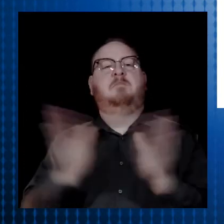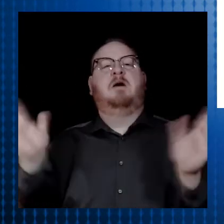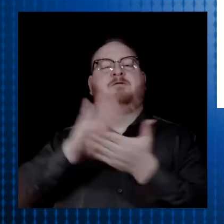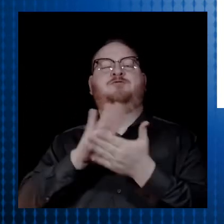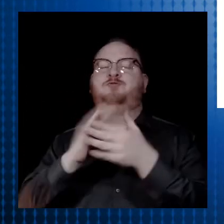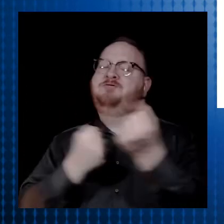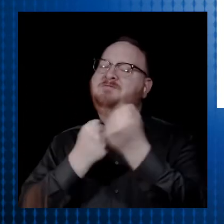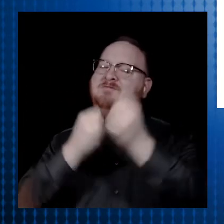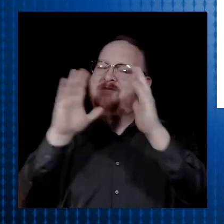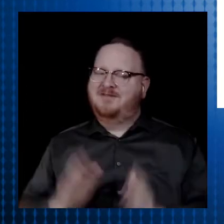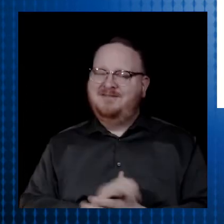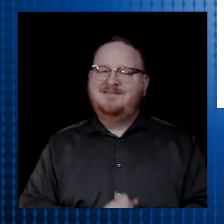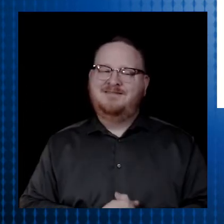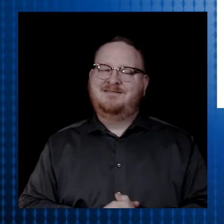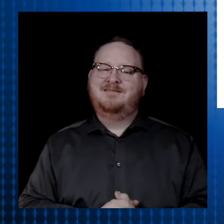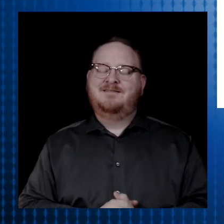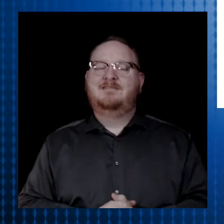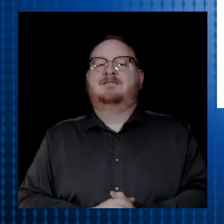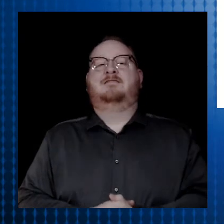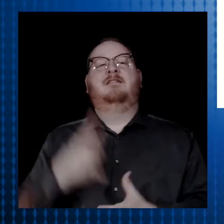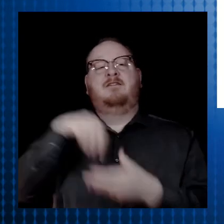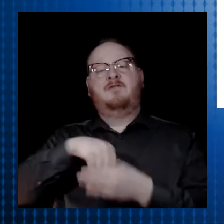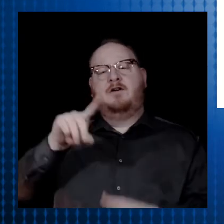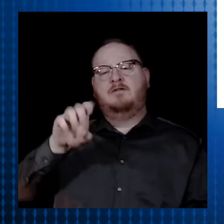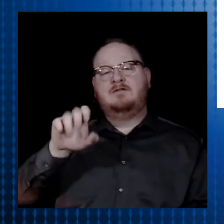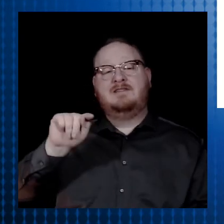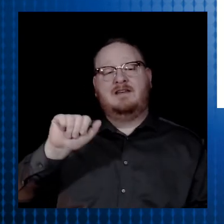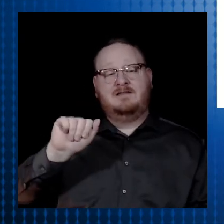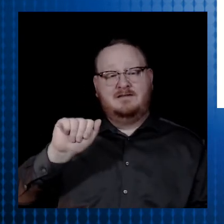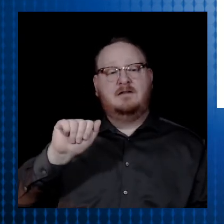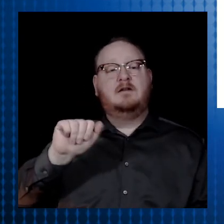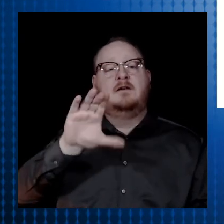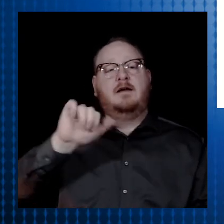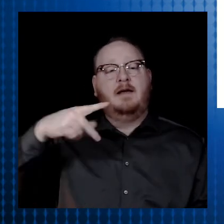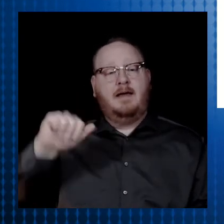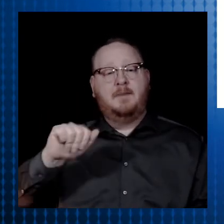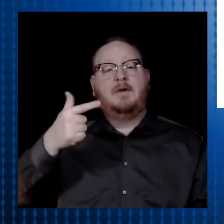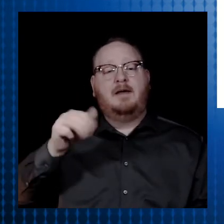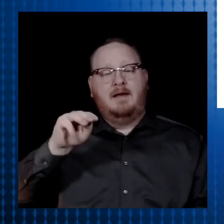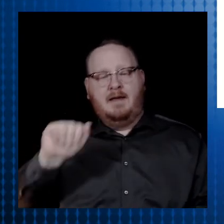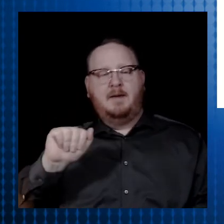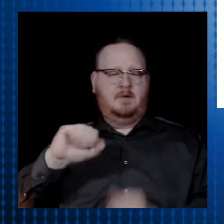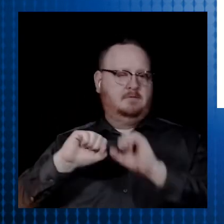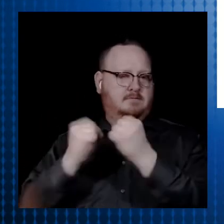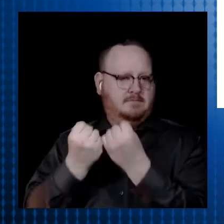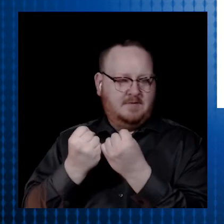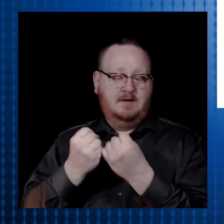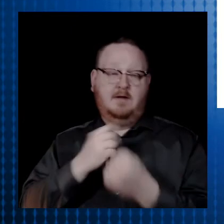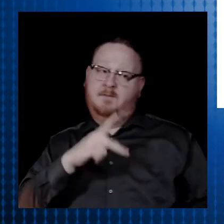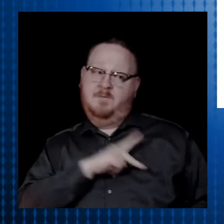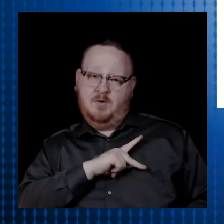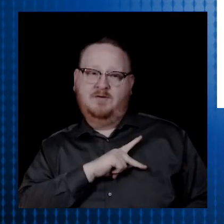is also a member of Delta Kappa Gamma Society. On a personal note, she is a proud